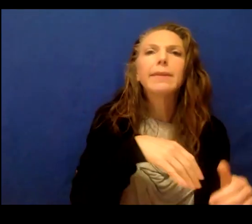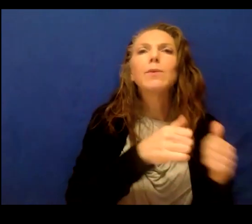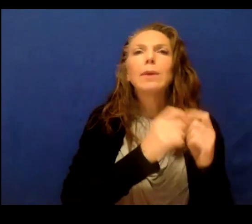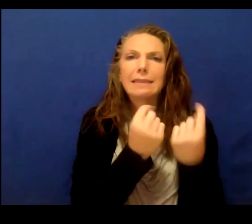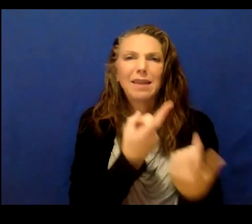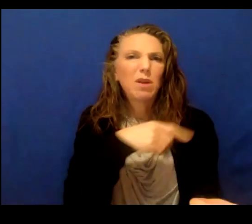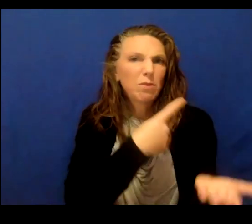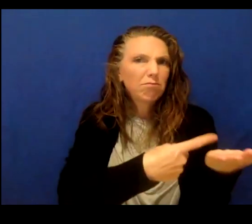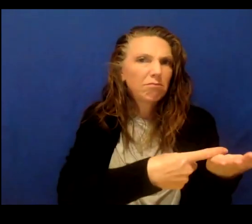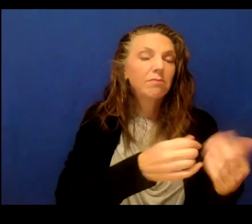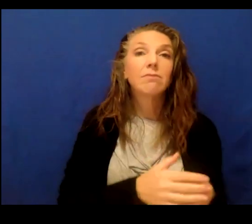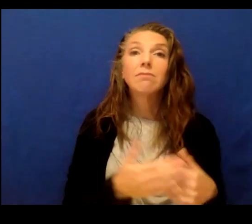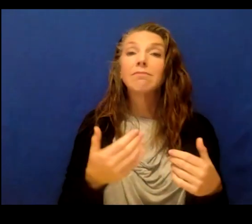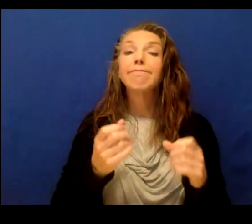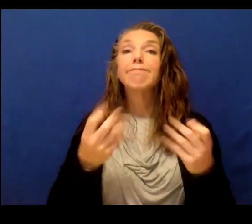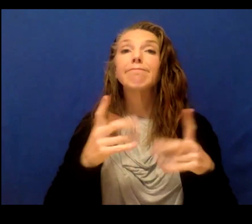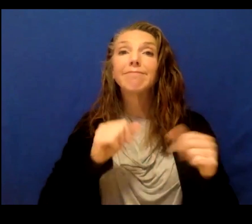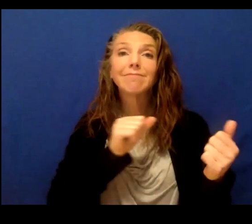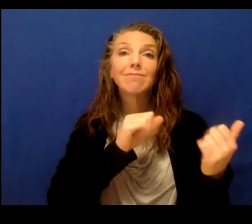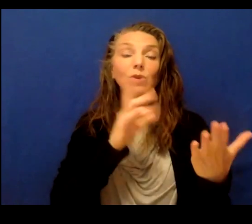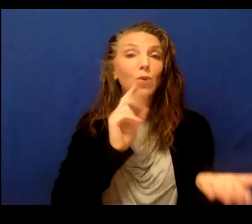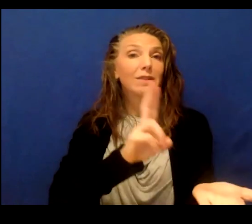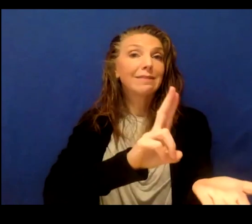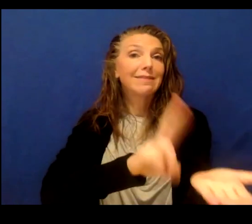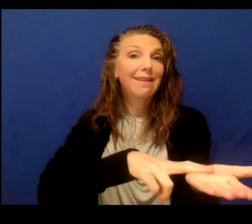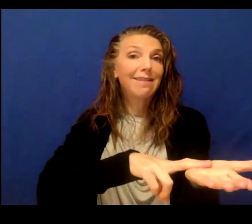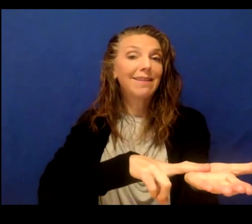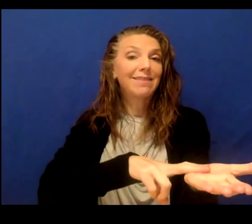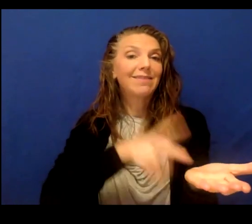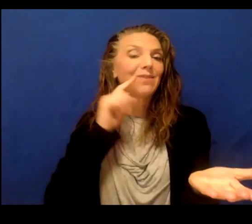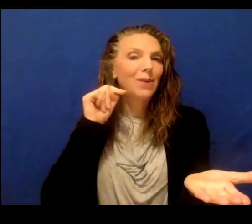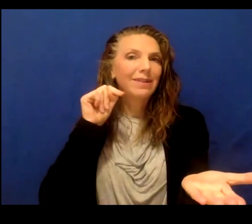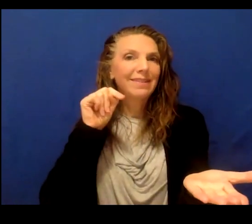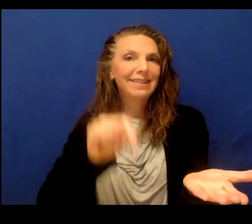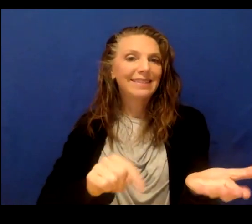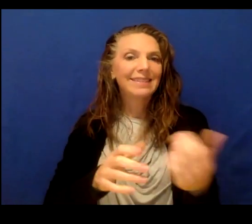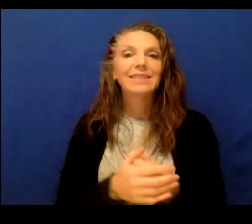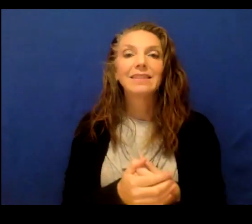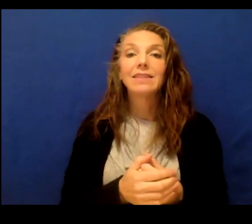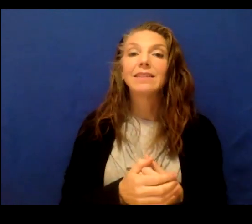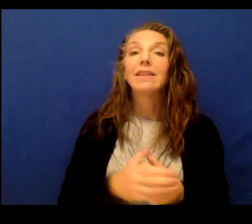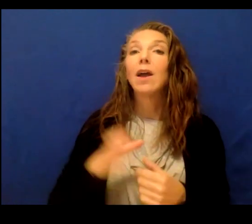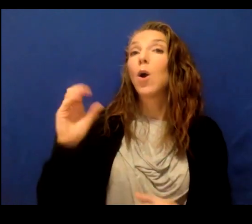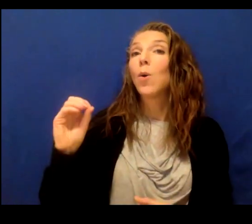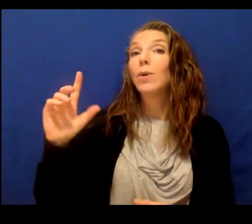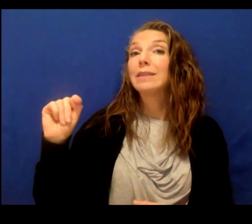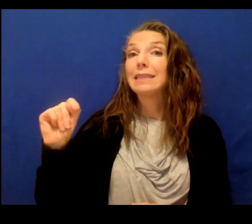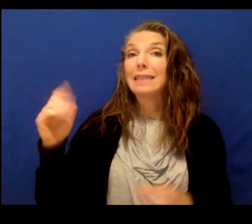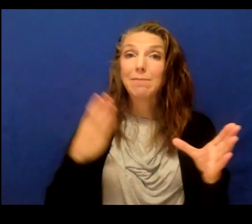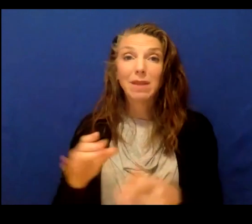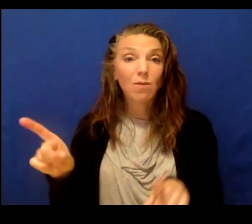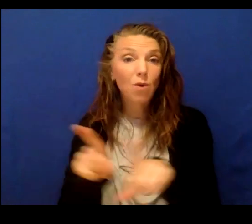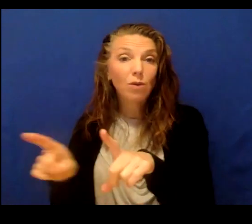of writing and signing in within this space. And the OT planned, this as